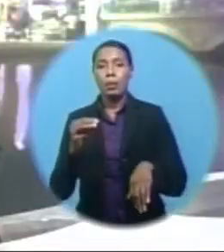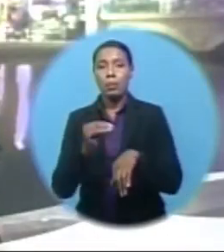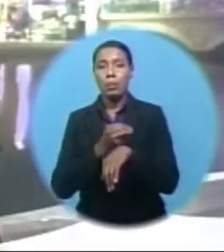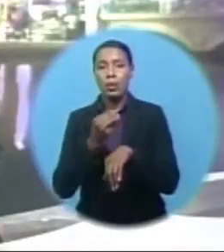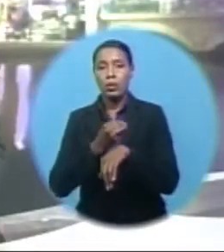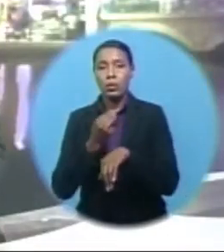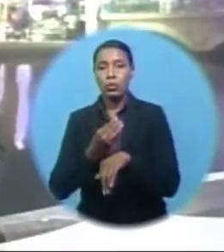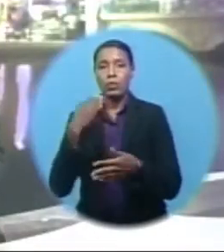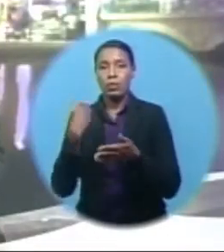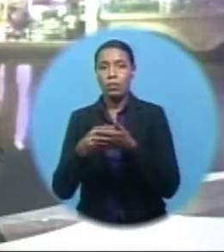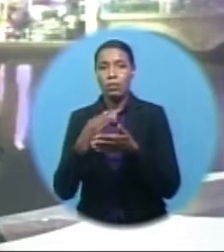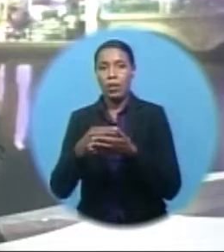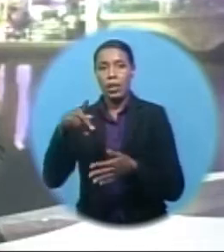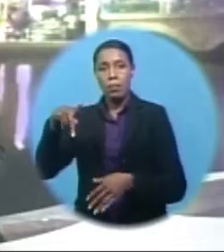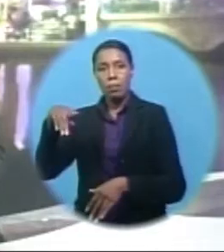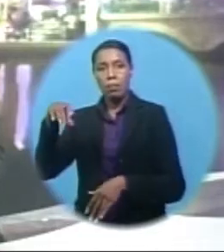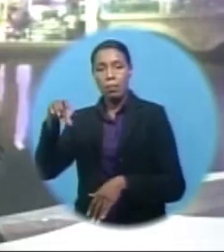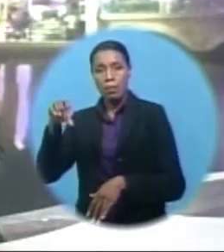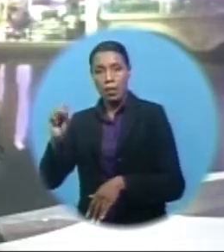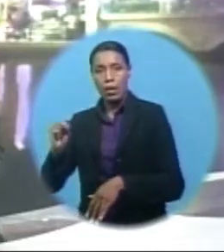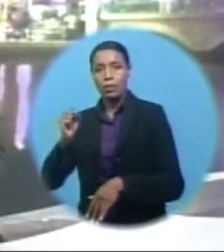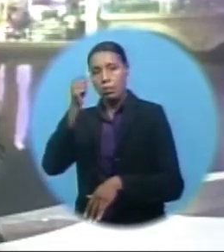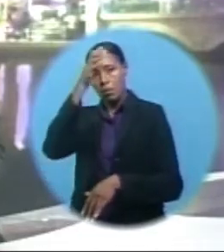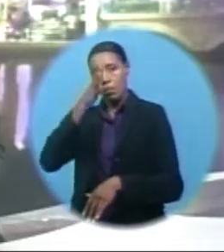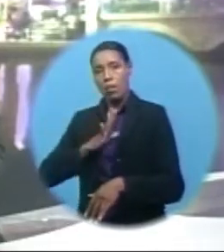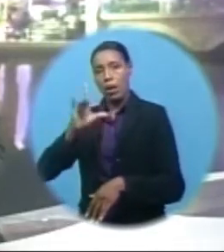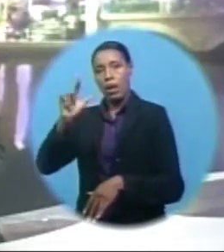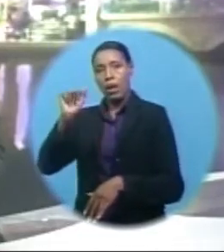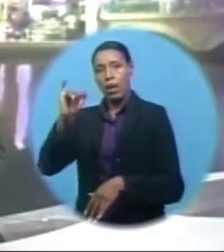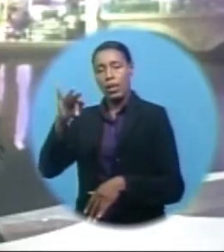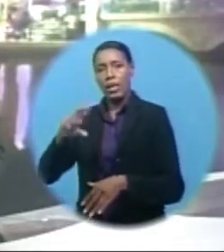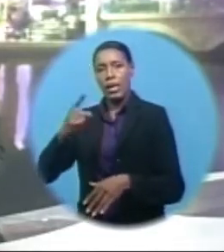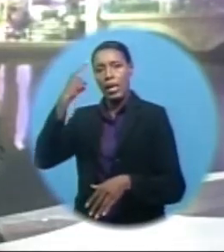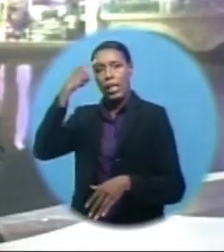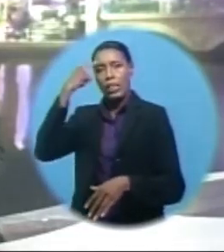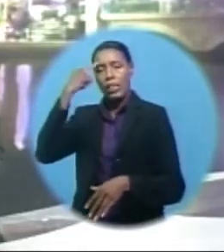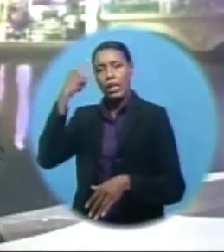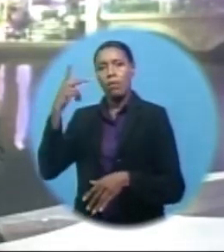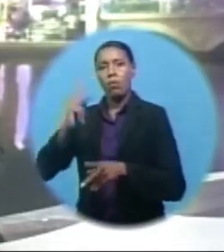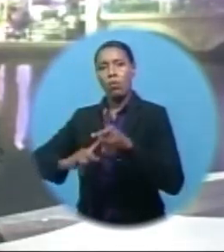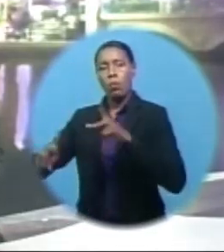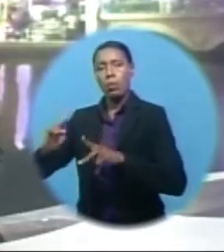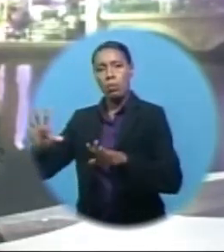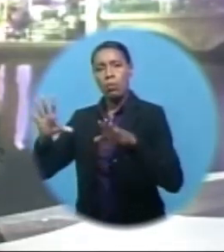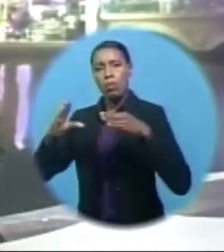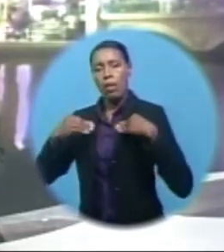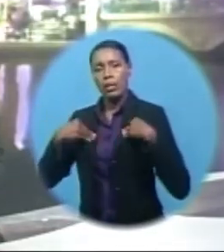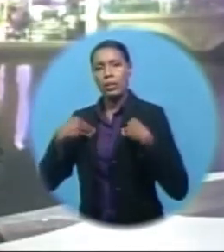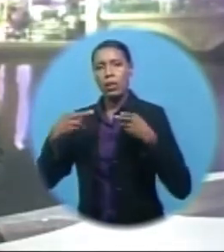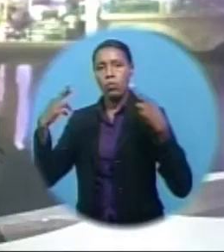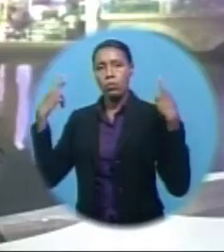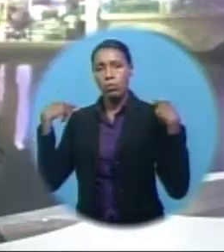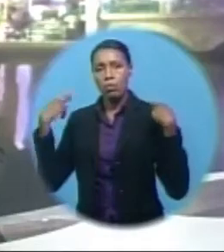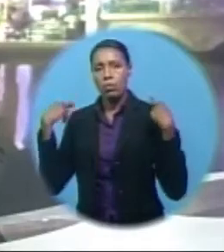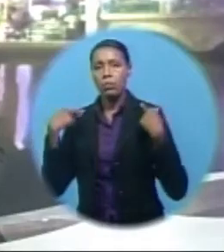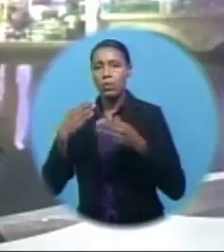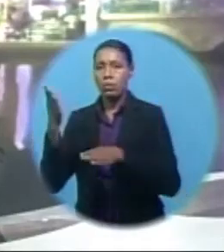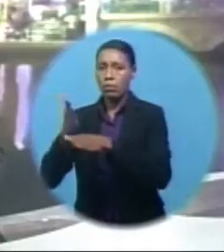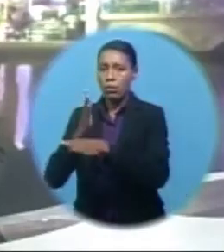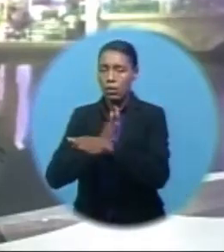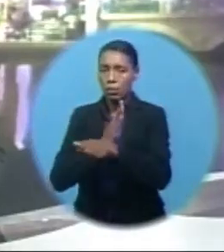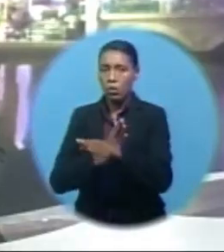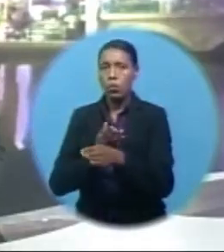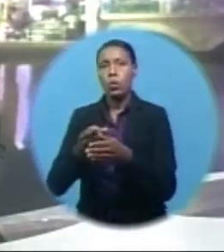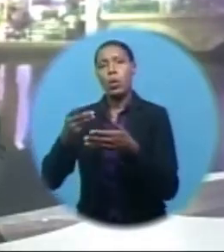Former Permanent Secretary in the Ministry of Finance, William Lane, believes in order for public accountability to improve, it has to start with major reforms in